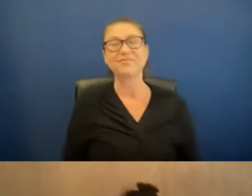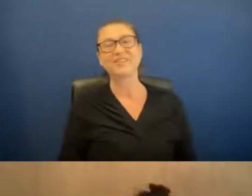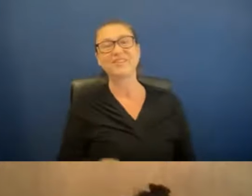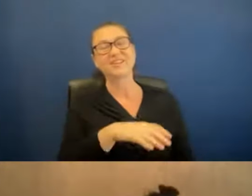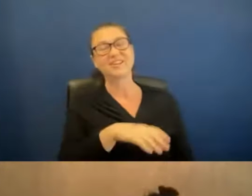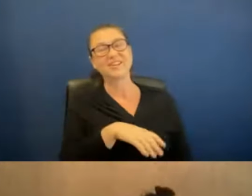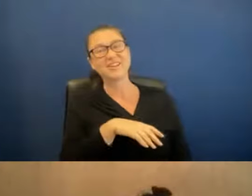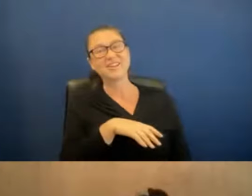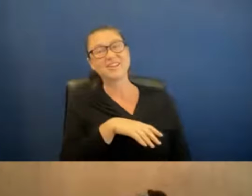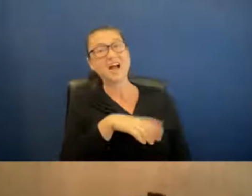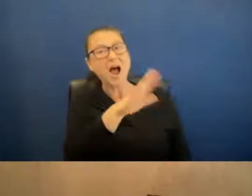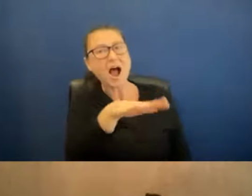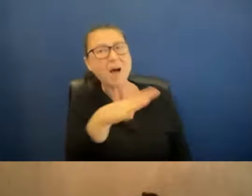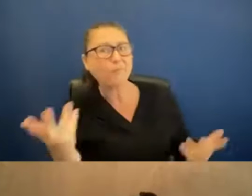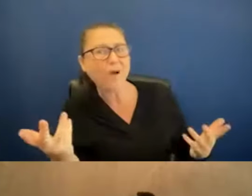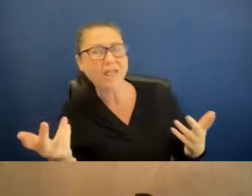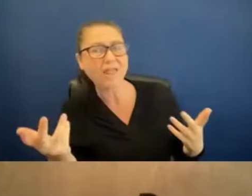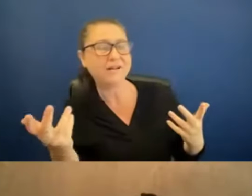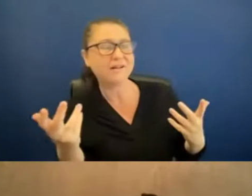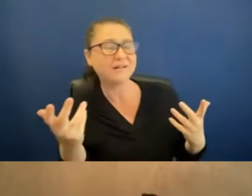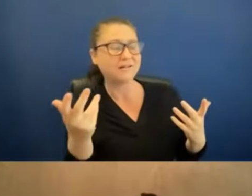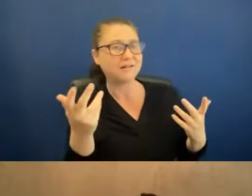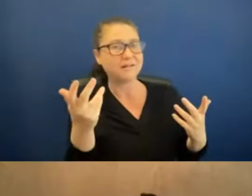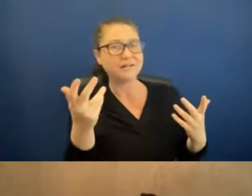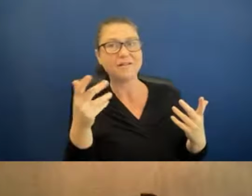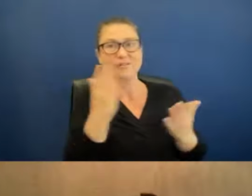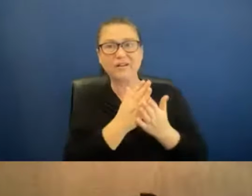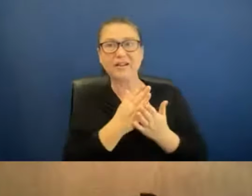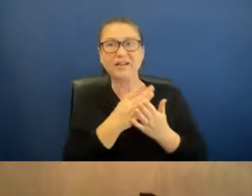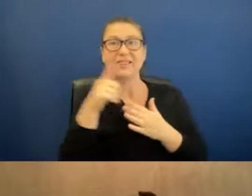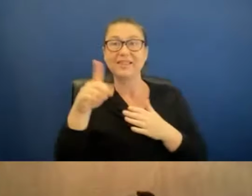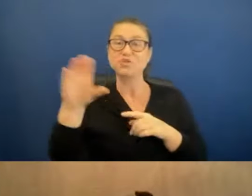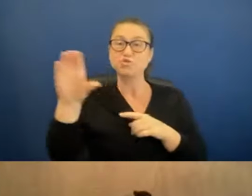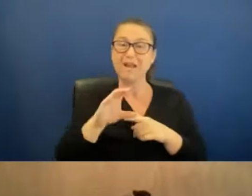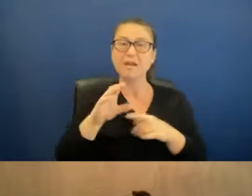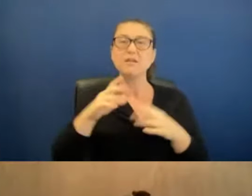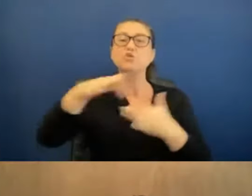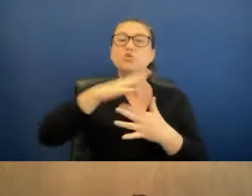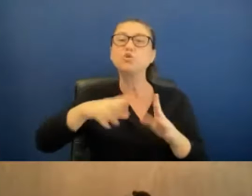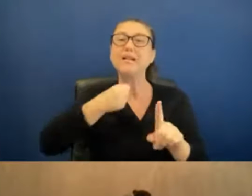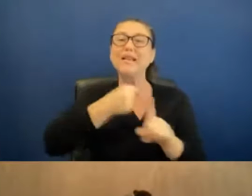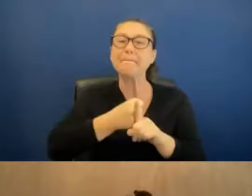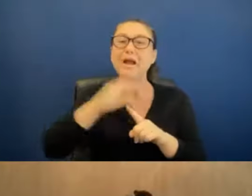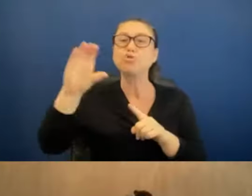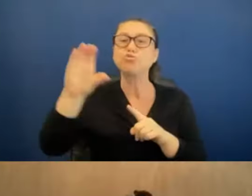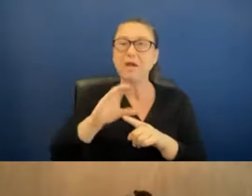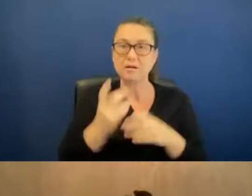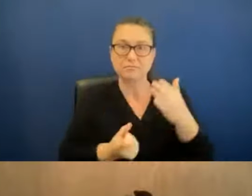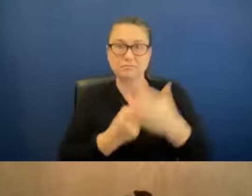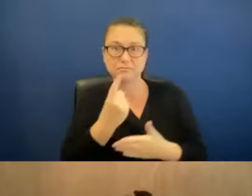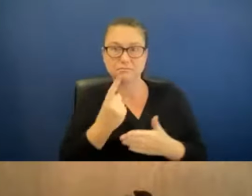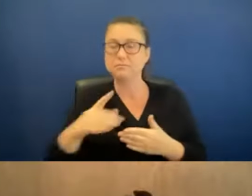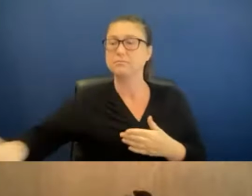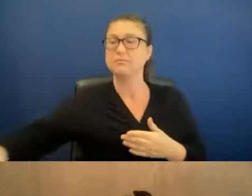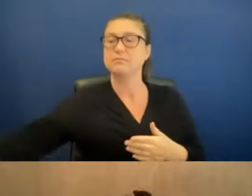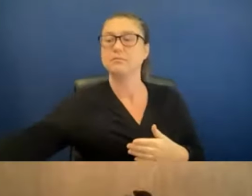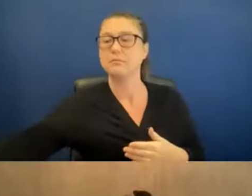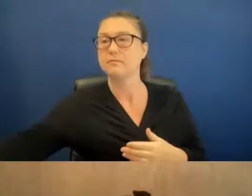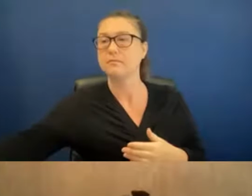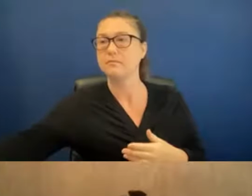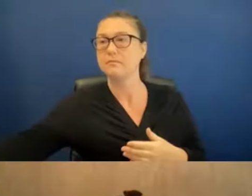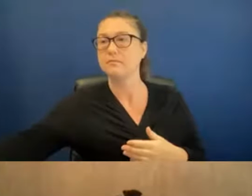well, I guess then this, this grant came about and a social impact grant that was, um, um, received, um, by